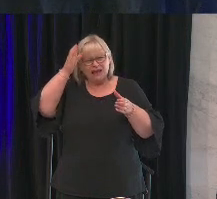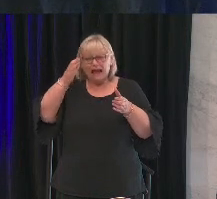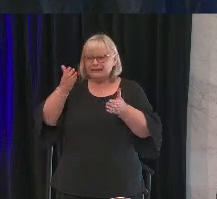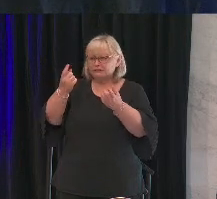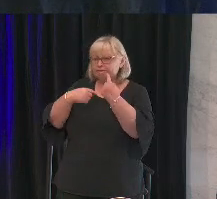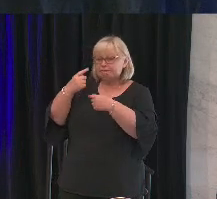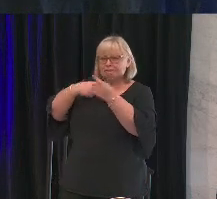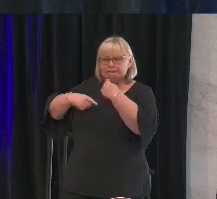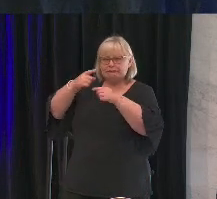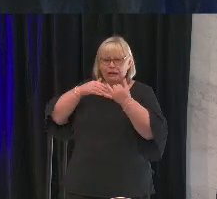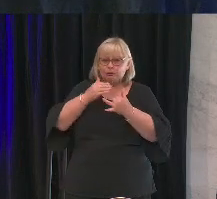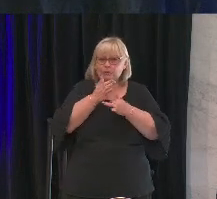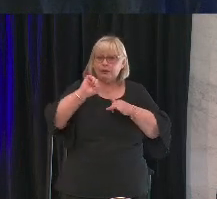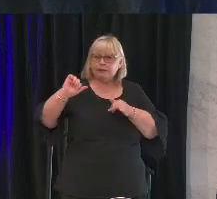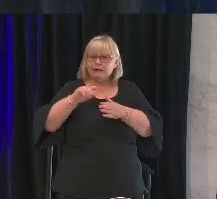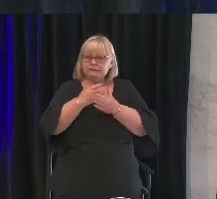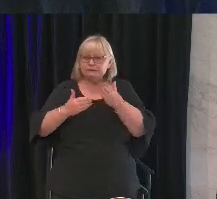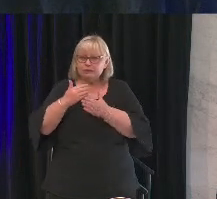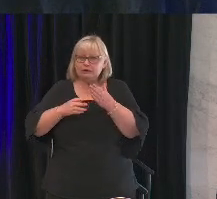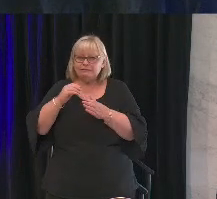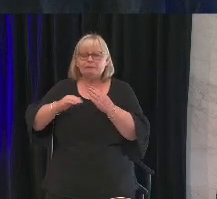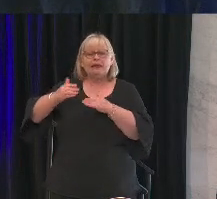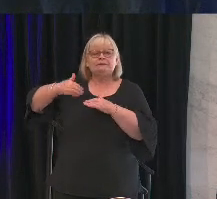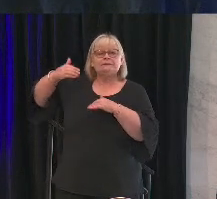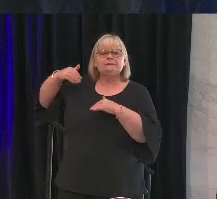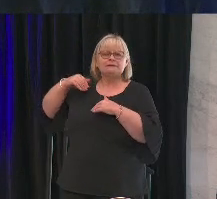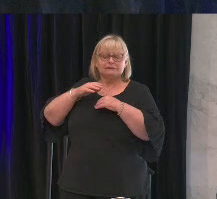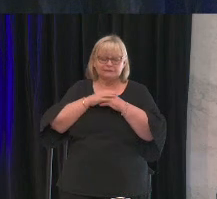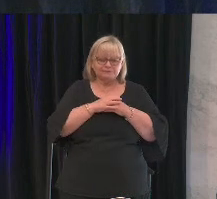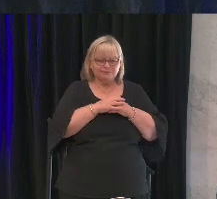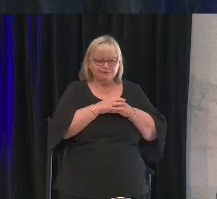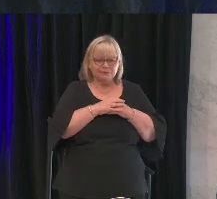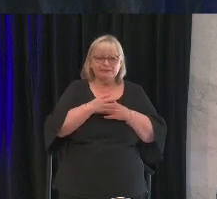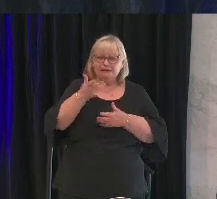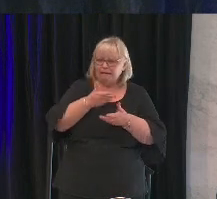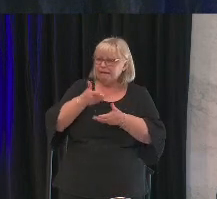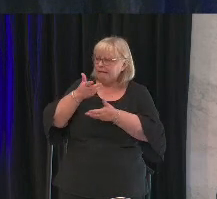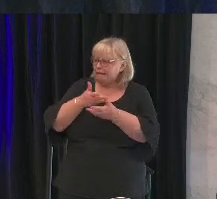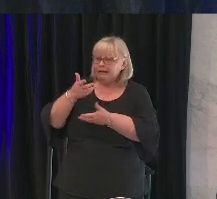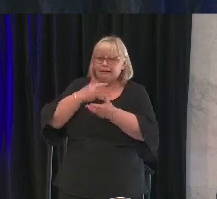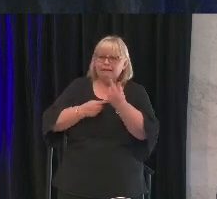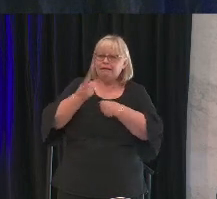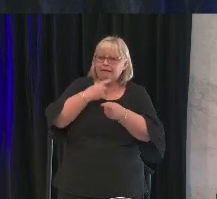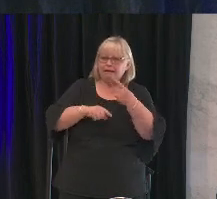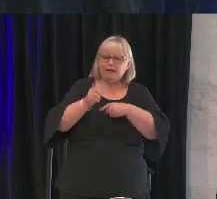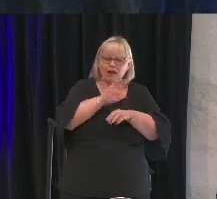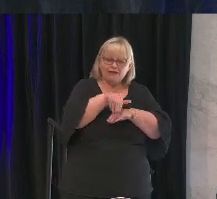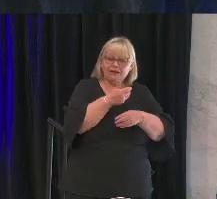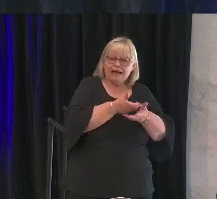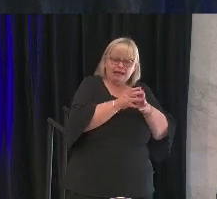me through the stories of their ancestors. These conversations shaped the way I could write this